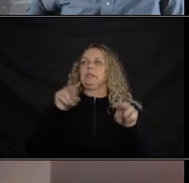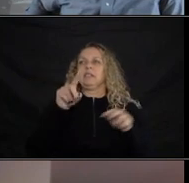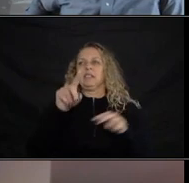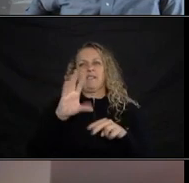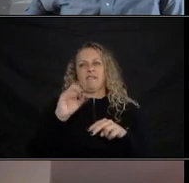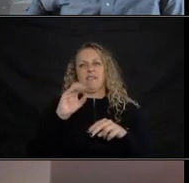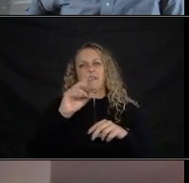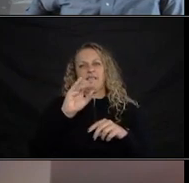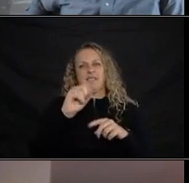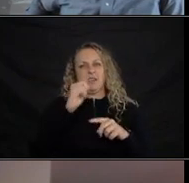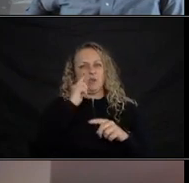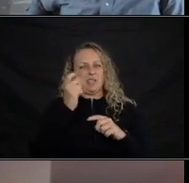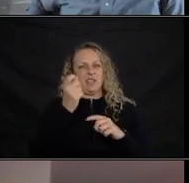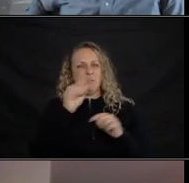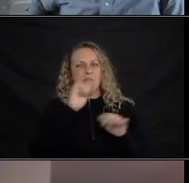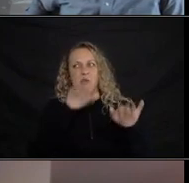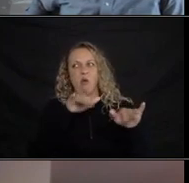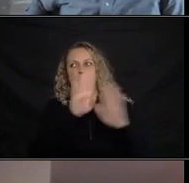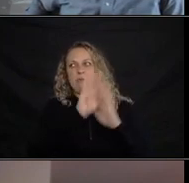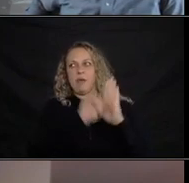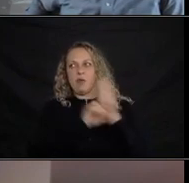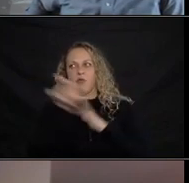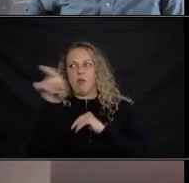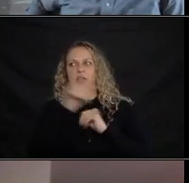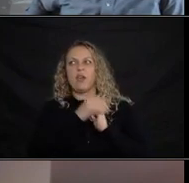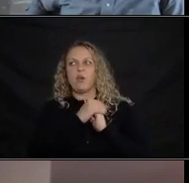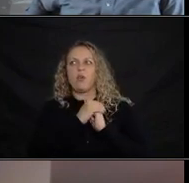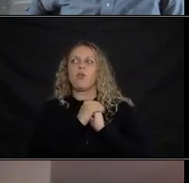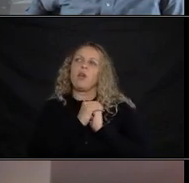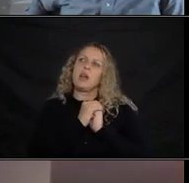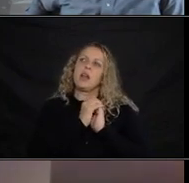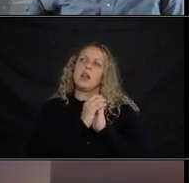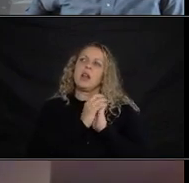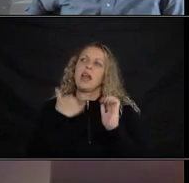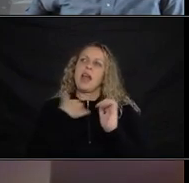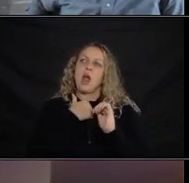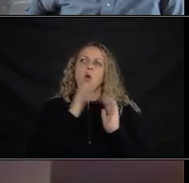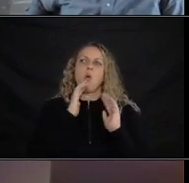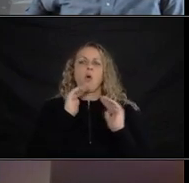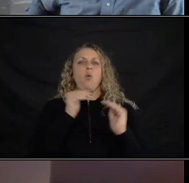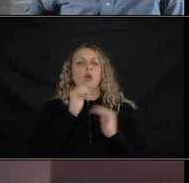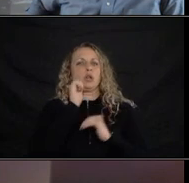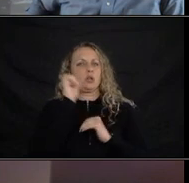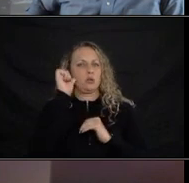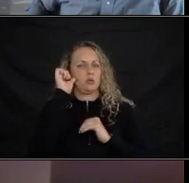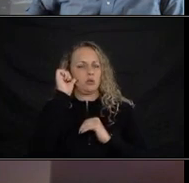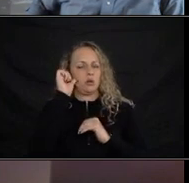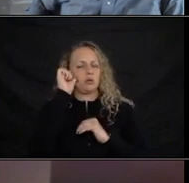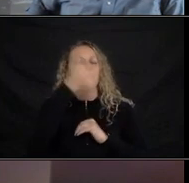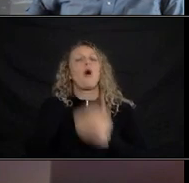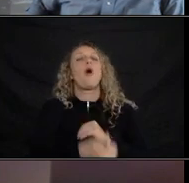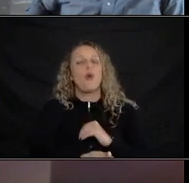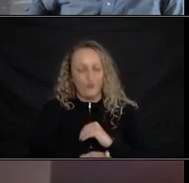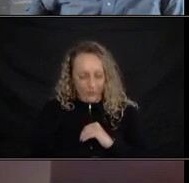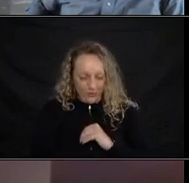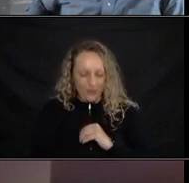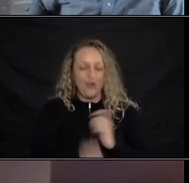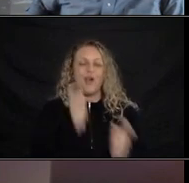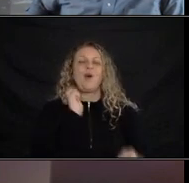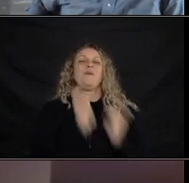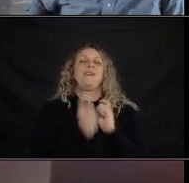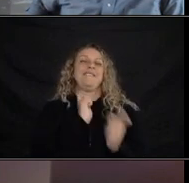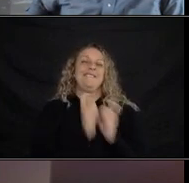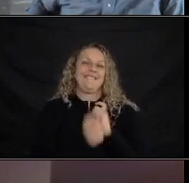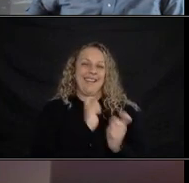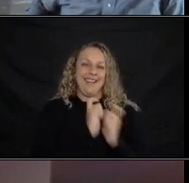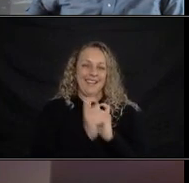feet. You can see a little bit of the ocean in the background. And we're working tomorrow on revising a little bit of the designs